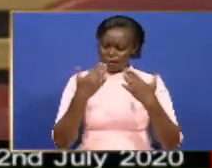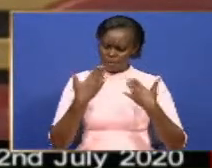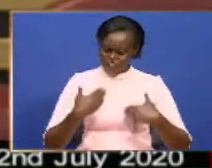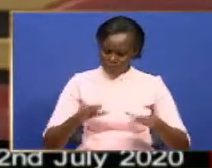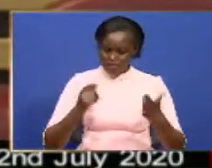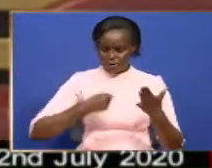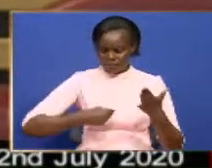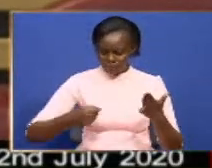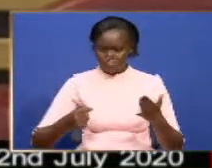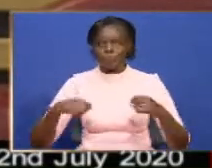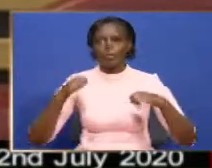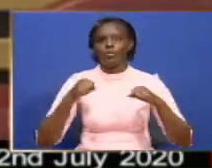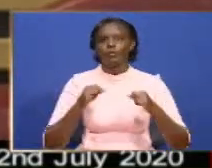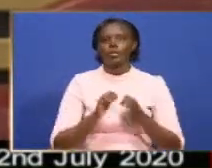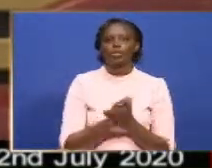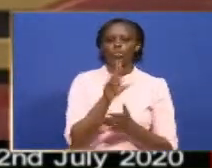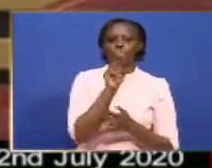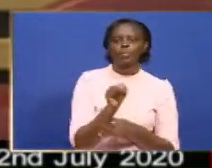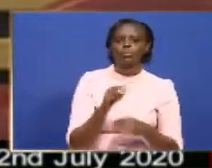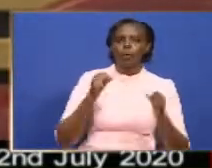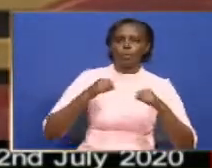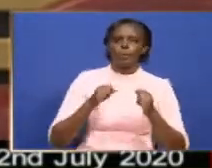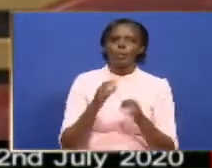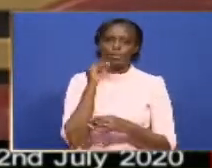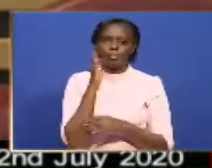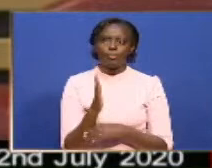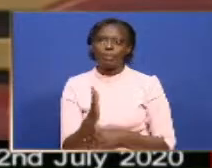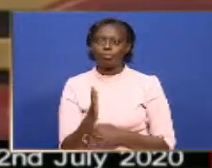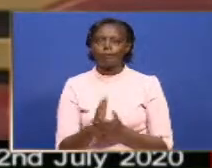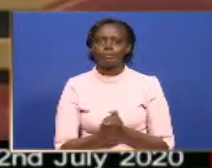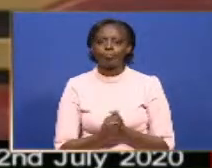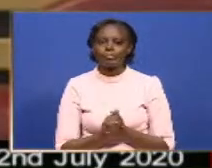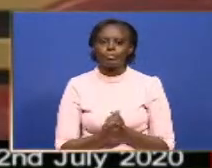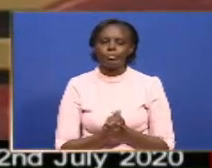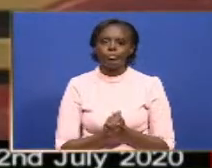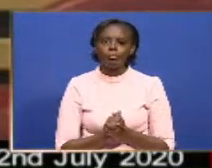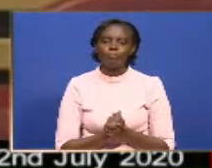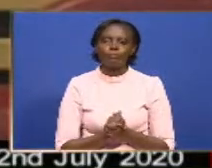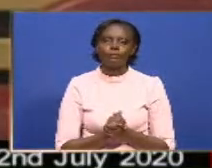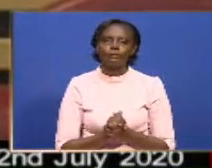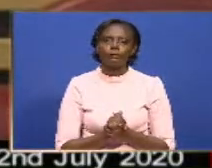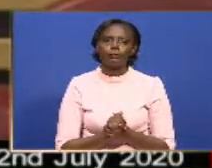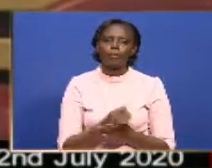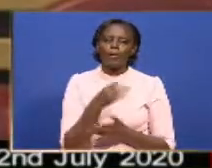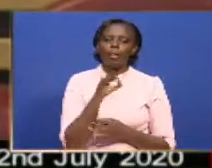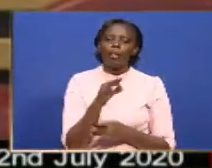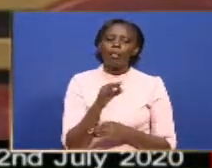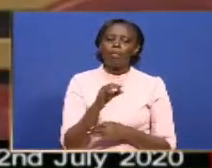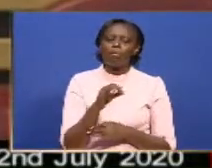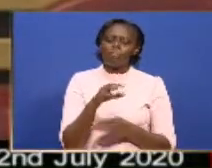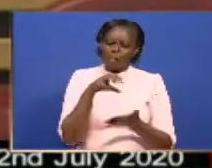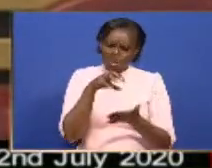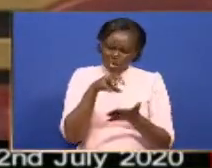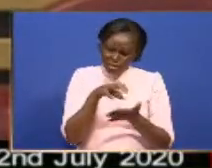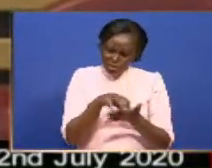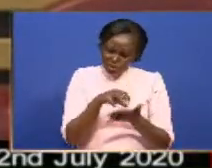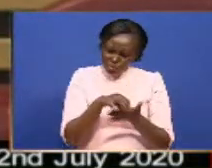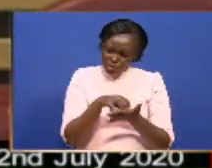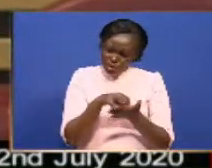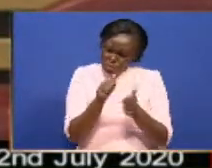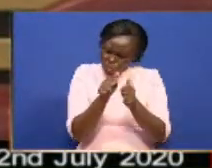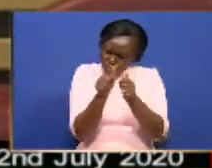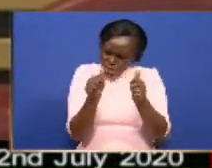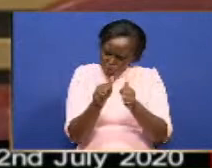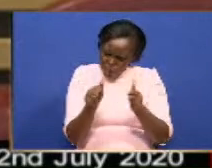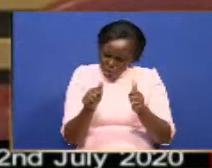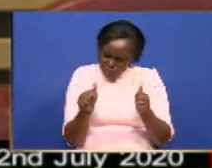Nations conventions, Madam Speaker. Madam Speaker, if an enabling situation is given, the